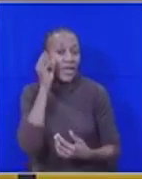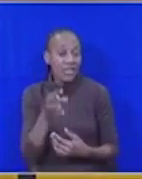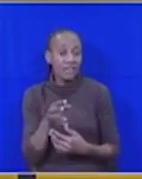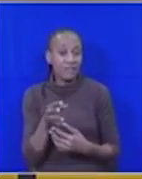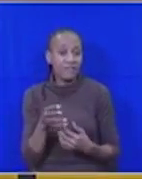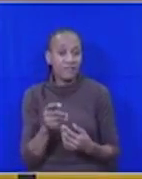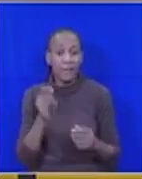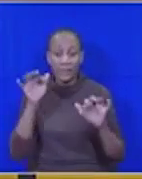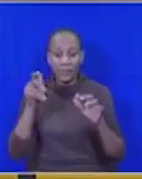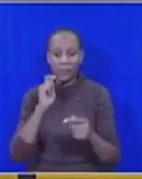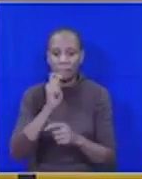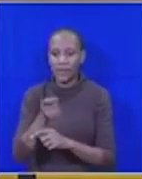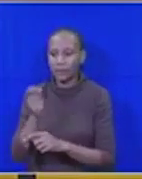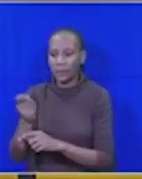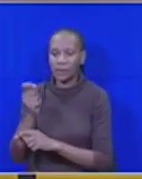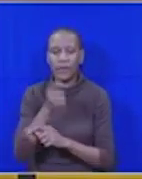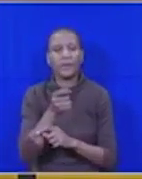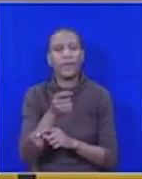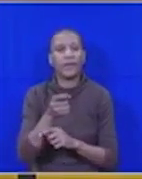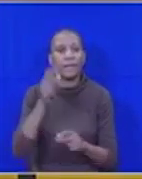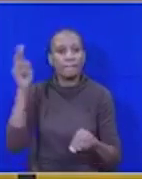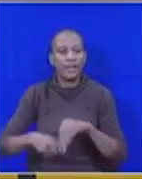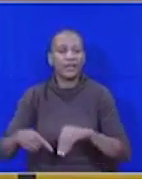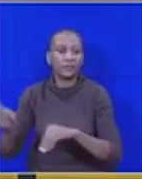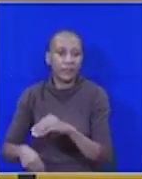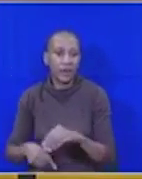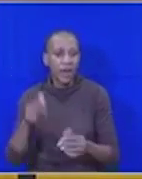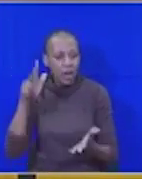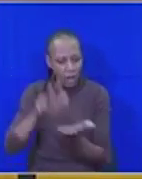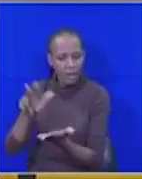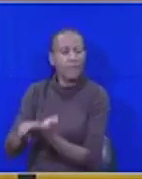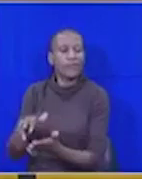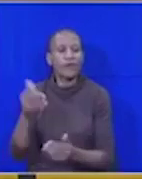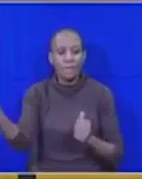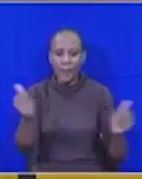penalties by a penalty committee appointed by the minister and cabinet.